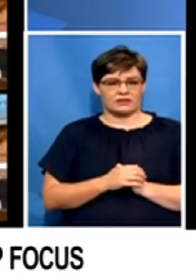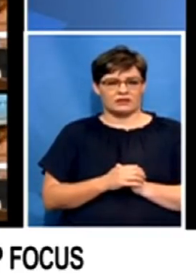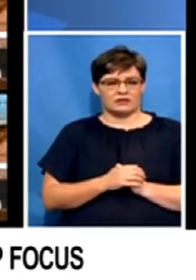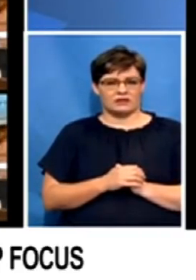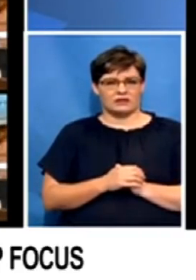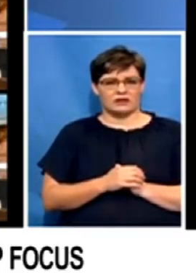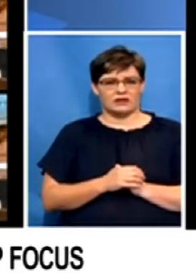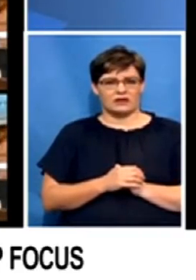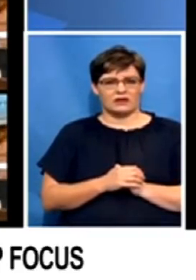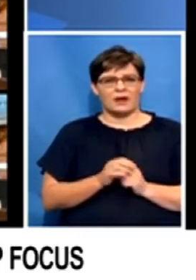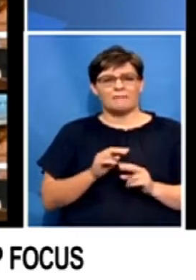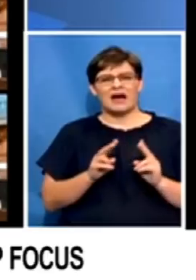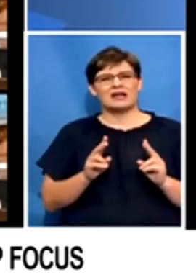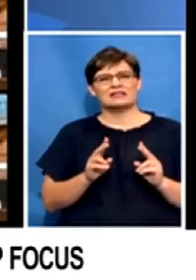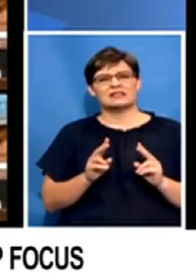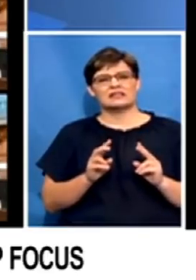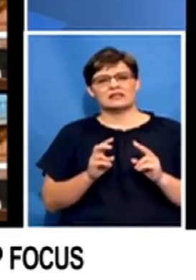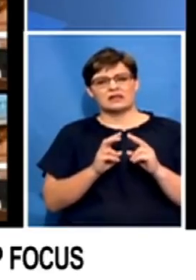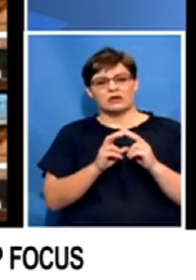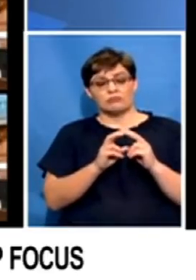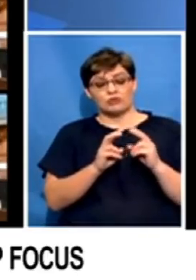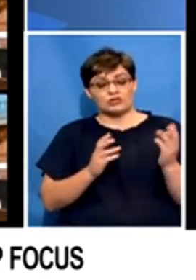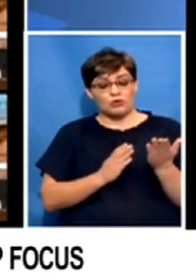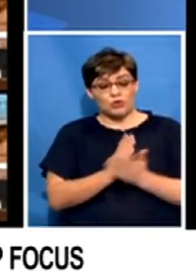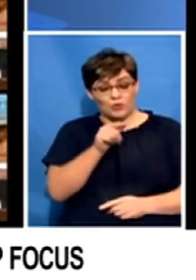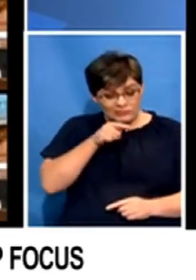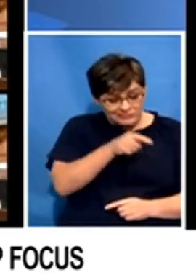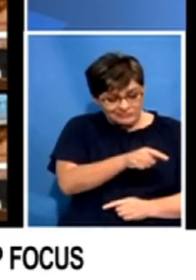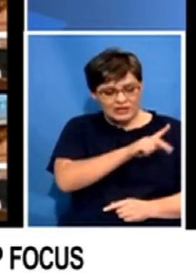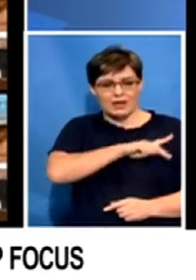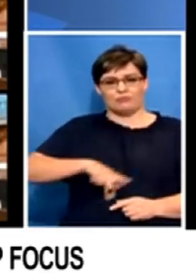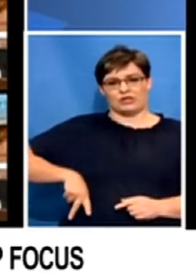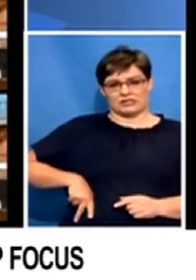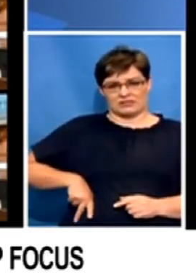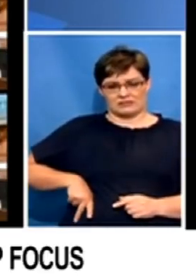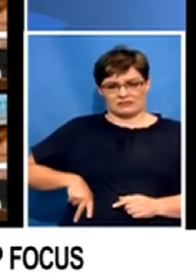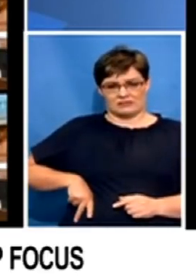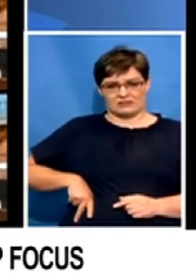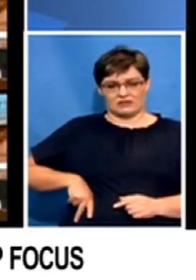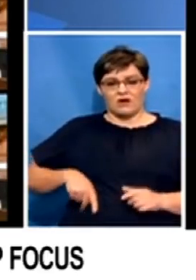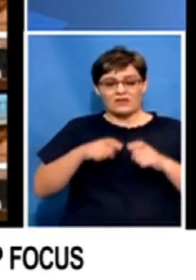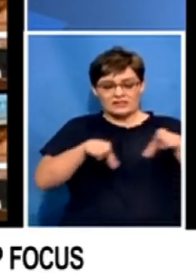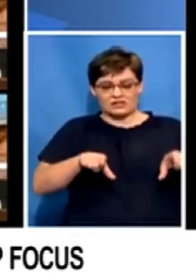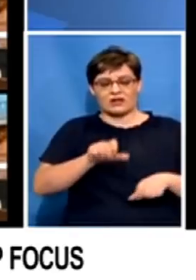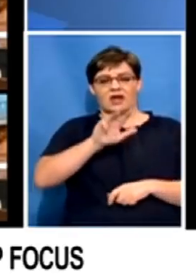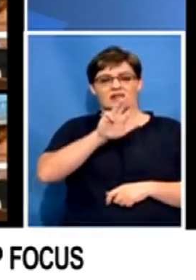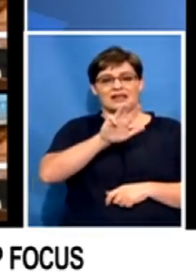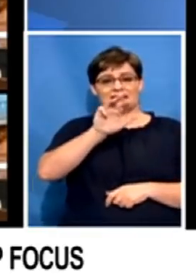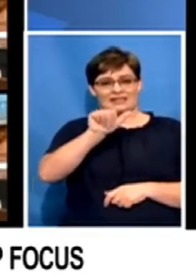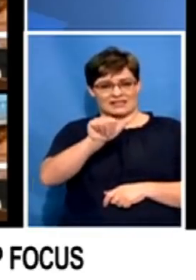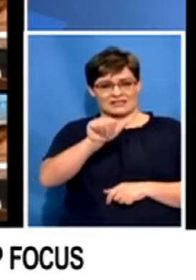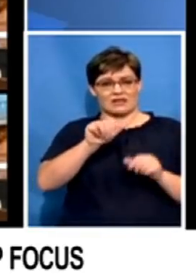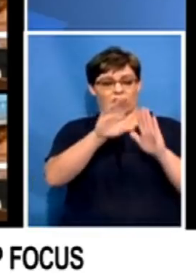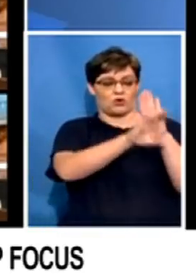the president, a possible breach of Section 96 of the Constitution, and the deputy president, as he